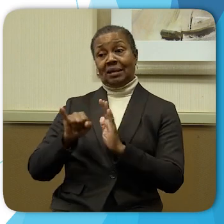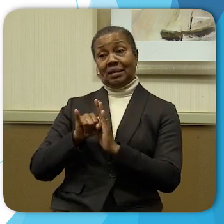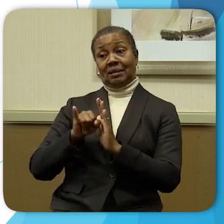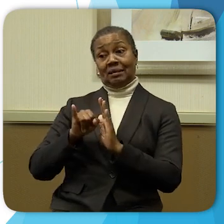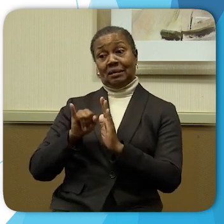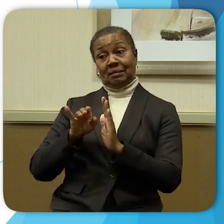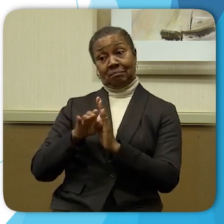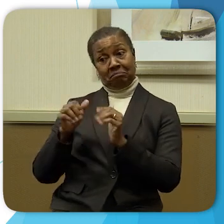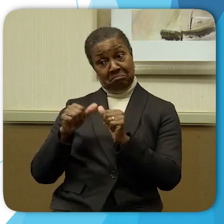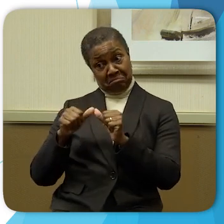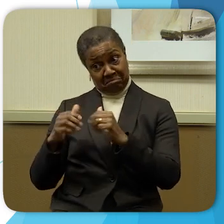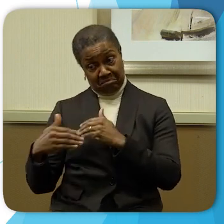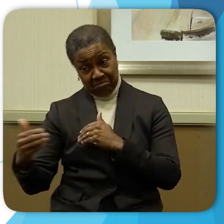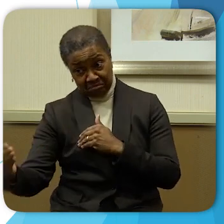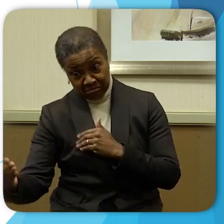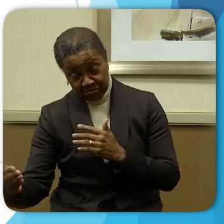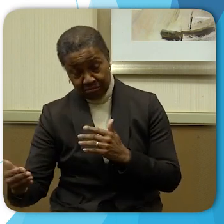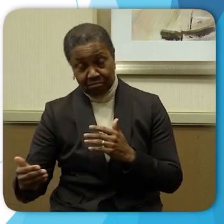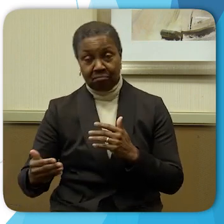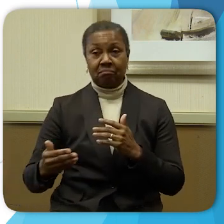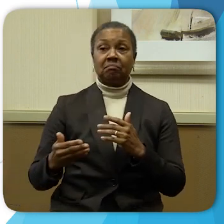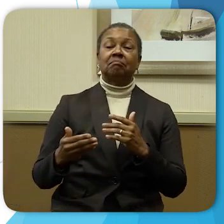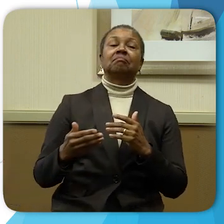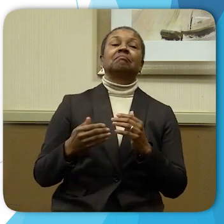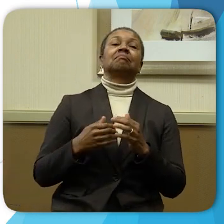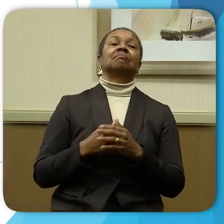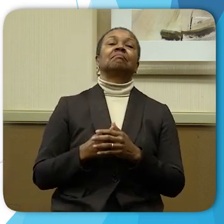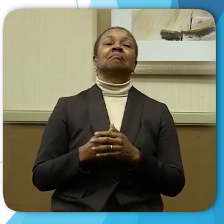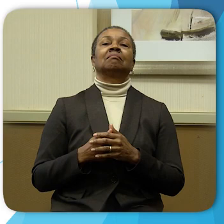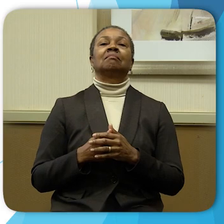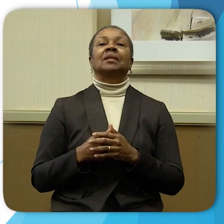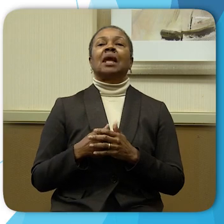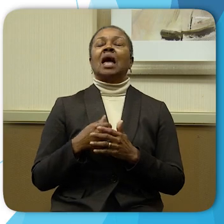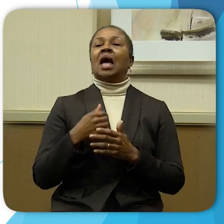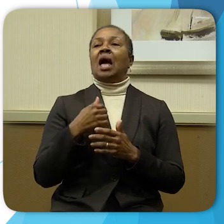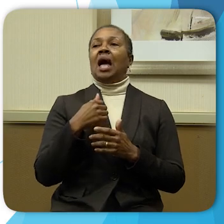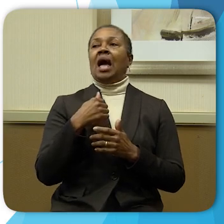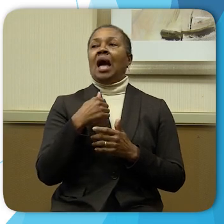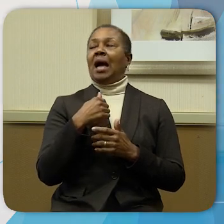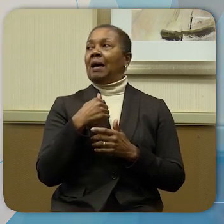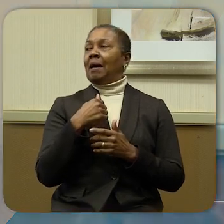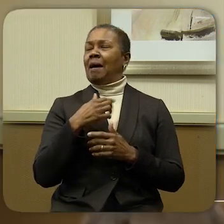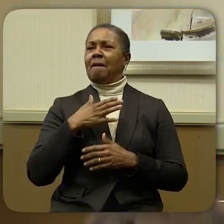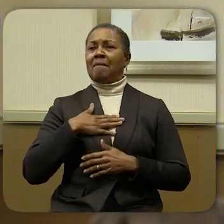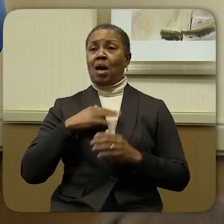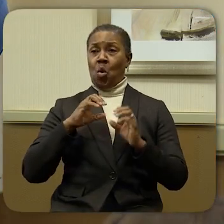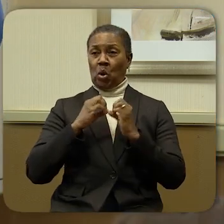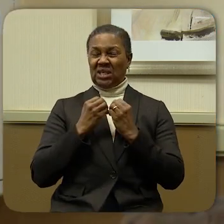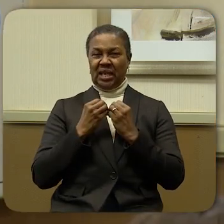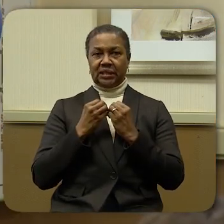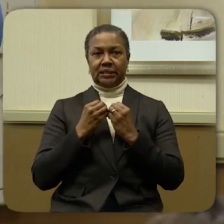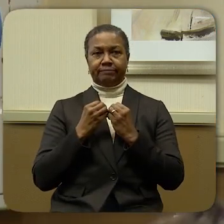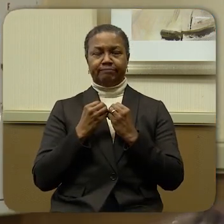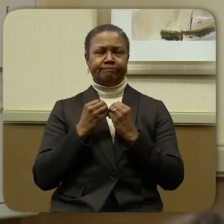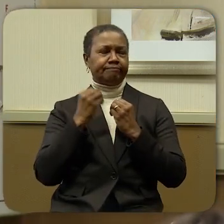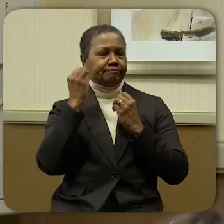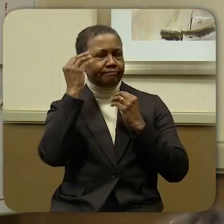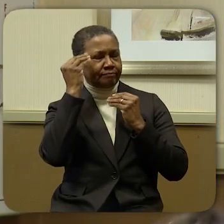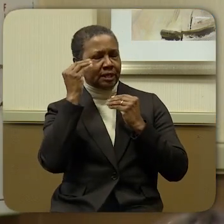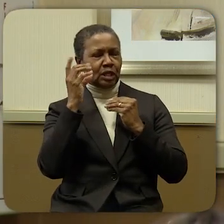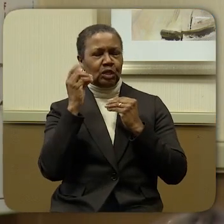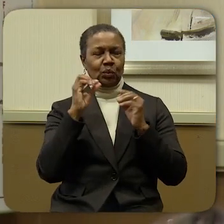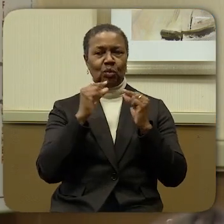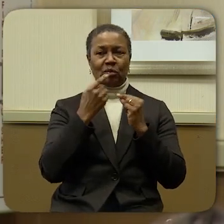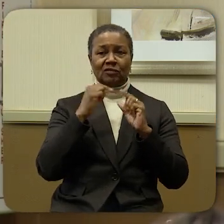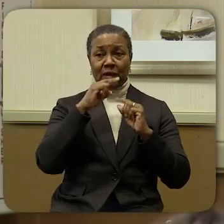continue to be? And you know, it was interesting. So my organization is contemplating doing